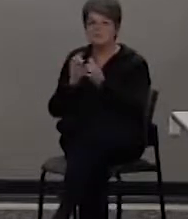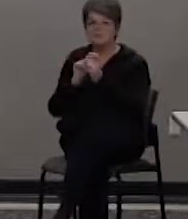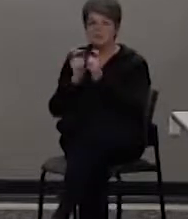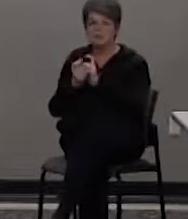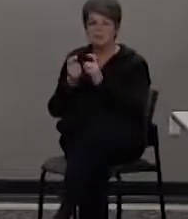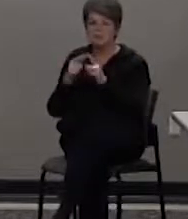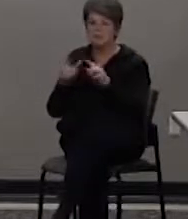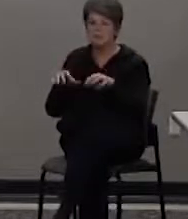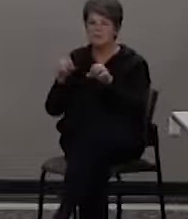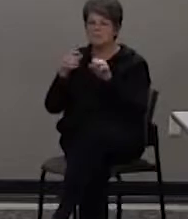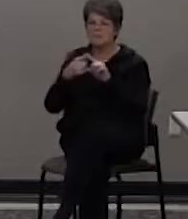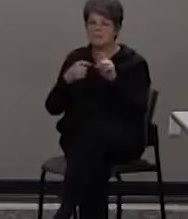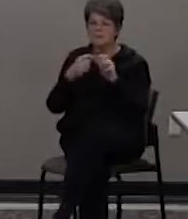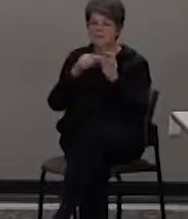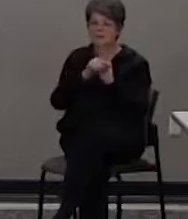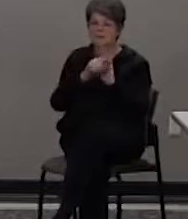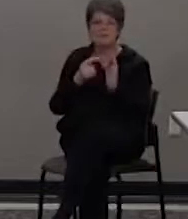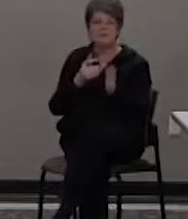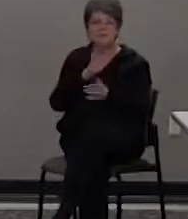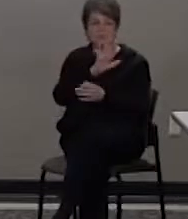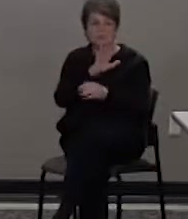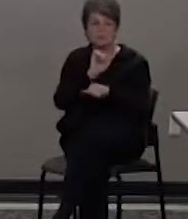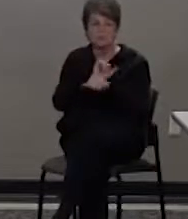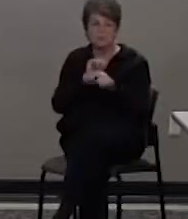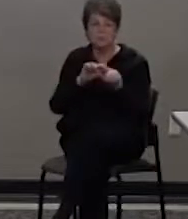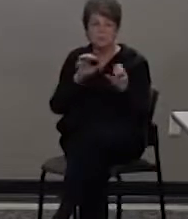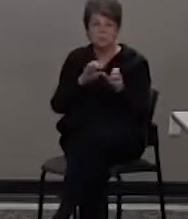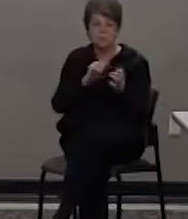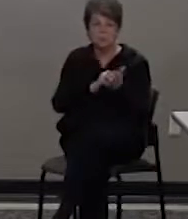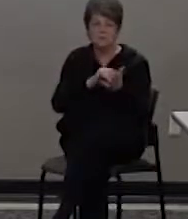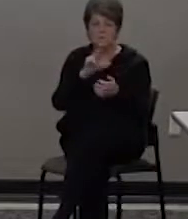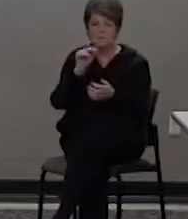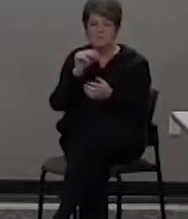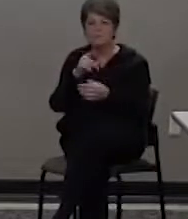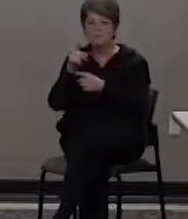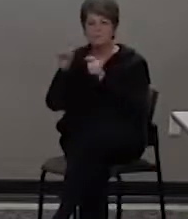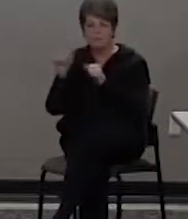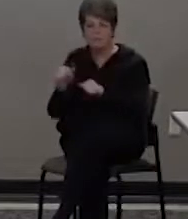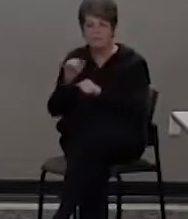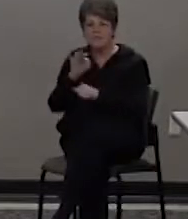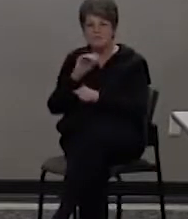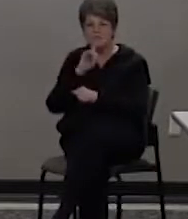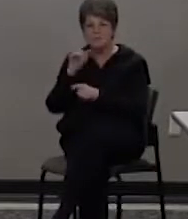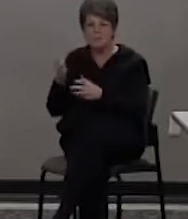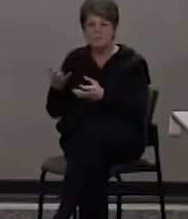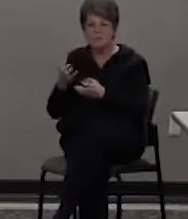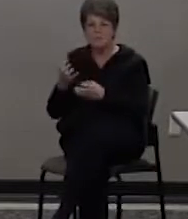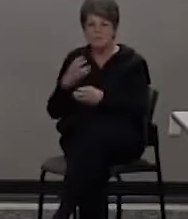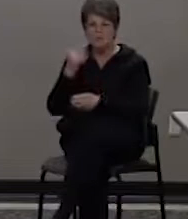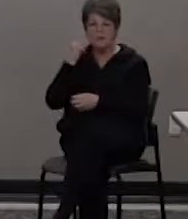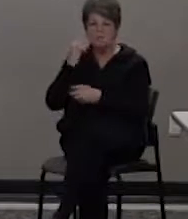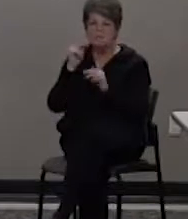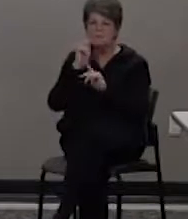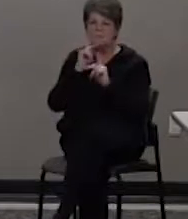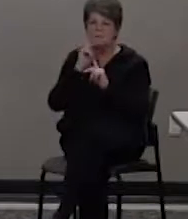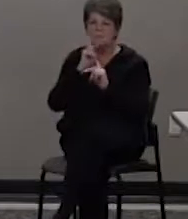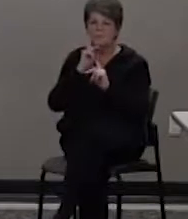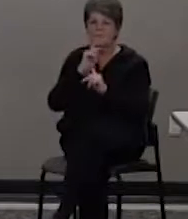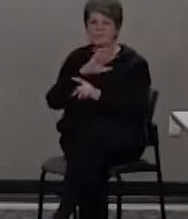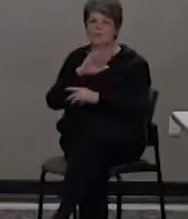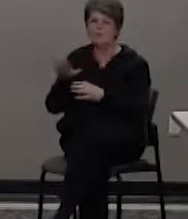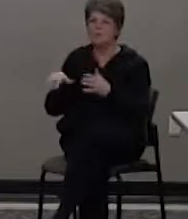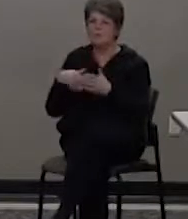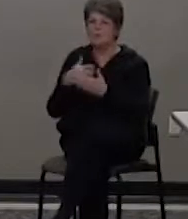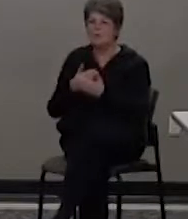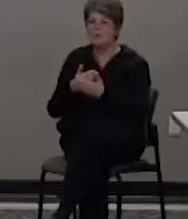change, but it takes it from a negative perspective, saying it's your job to do this, to, hey, you can do this if you really want. And I think people, we are